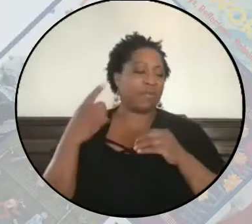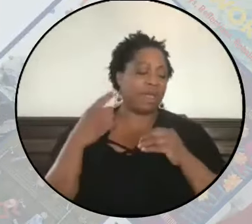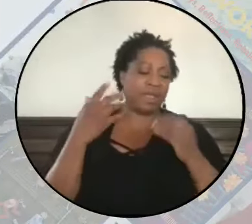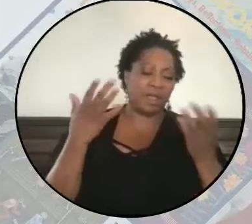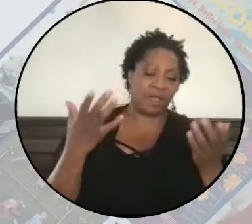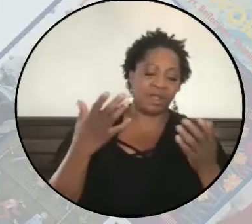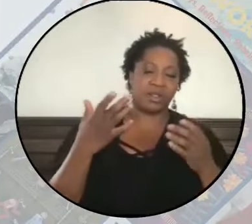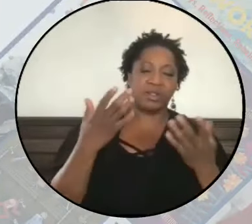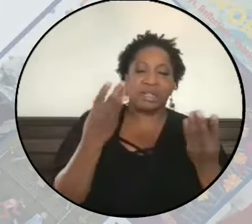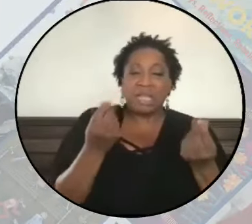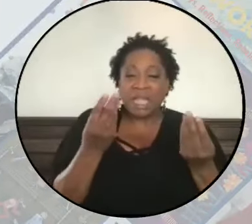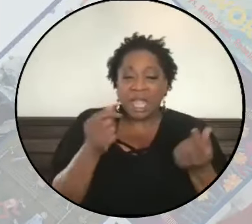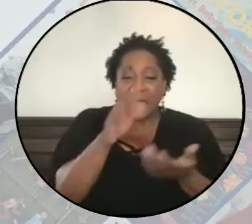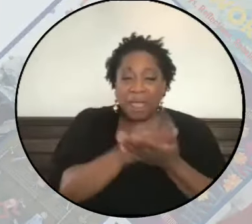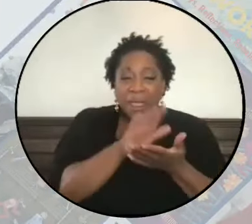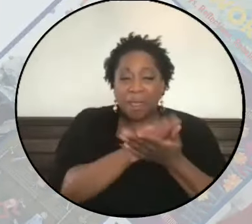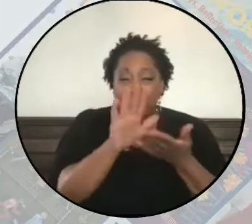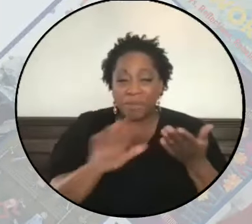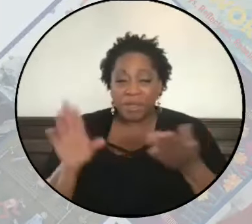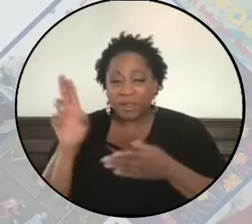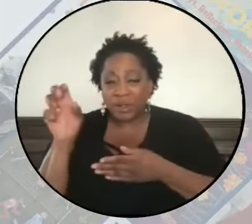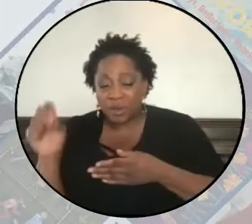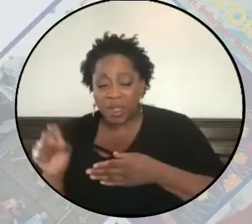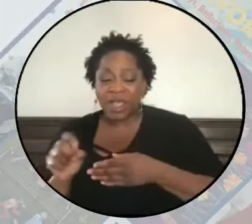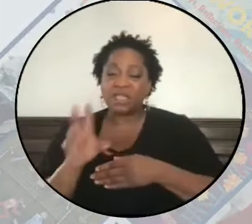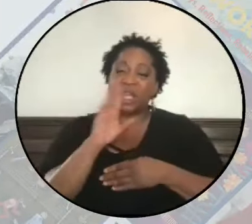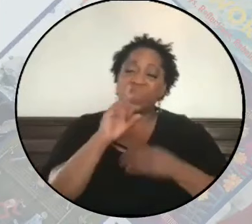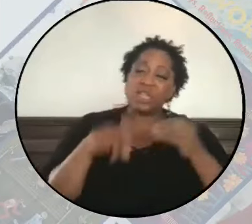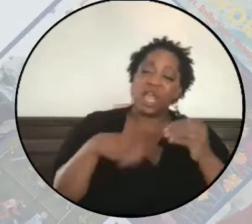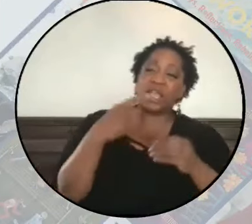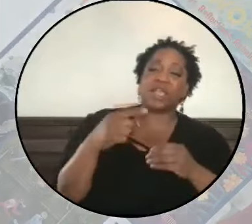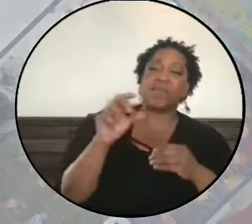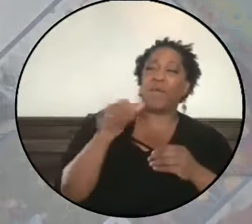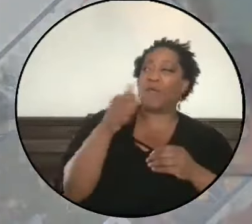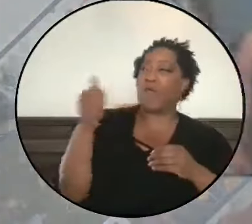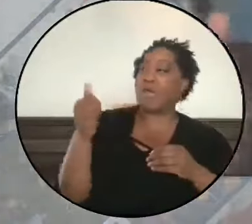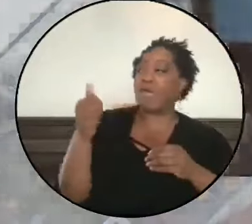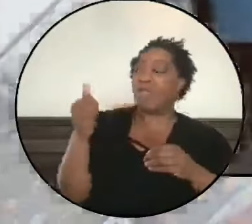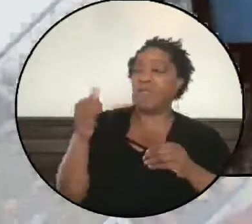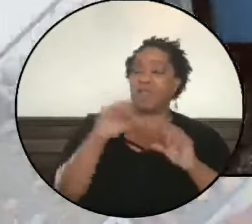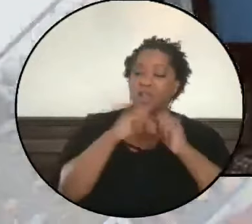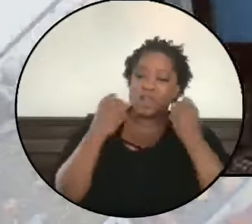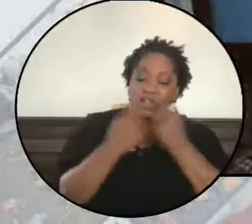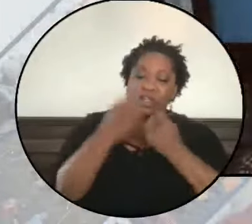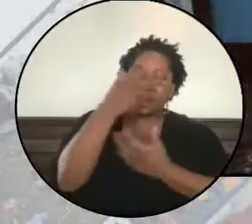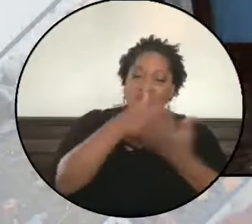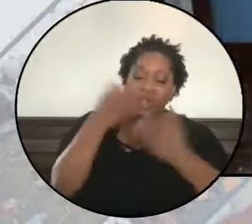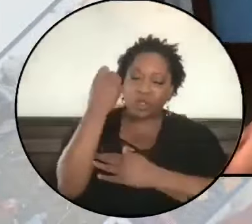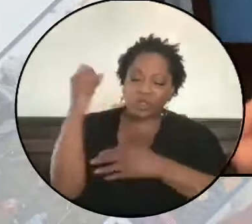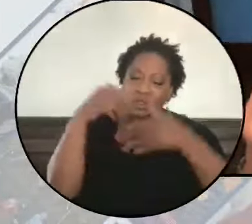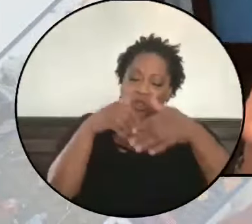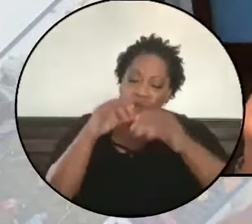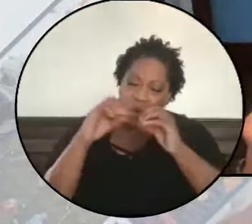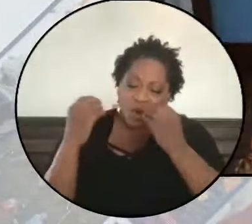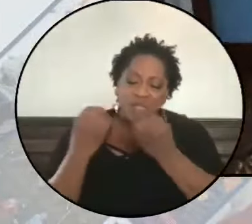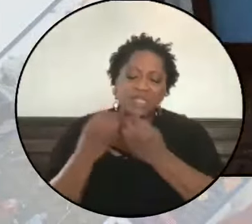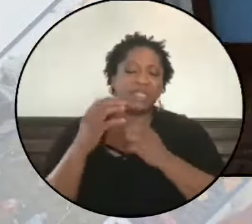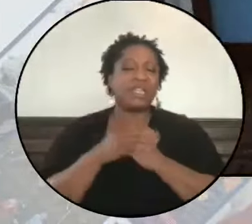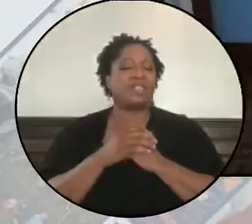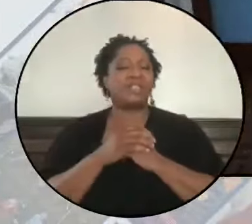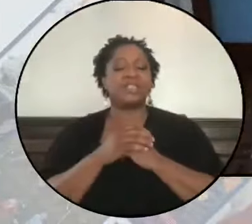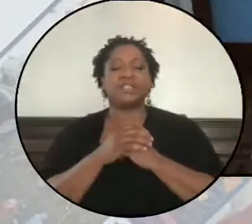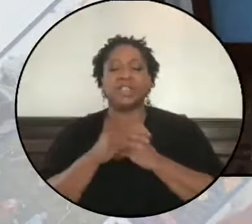on campuses whether we're talking about uh in other you know social movement organizations